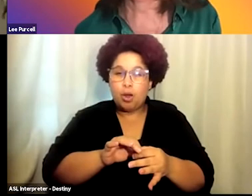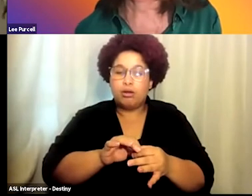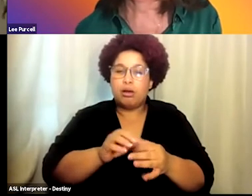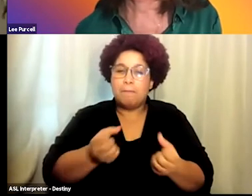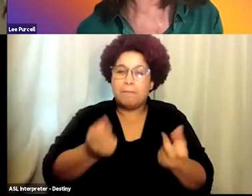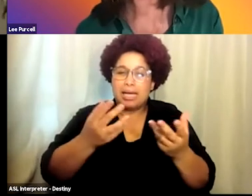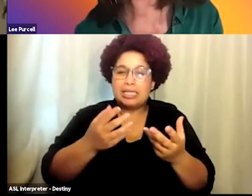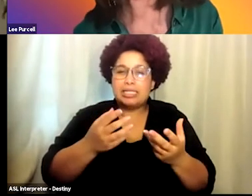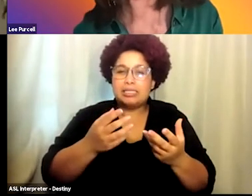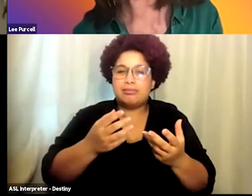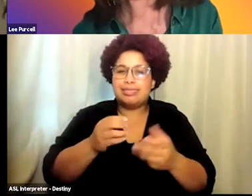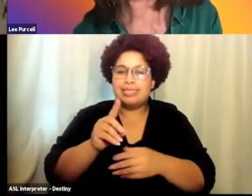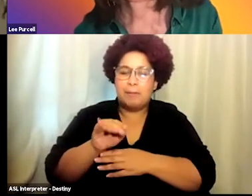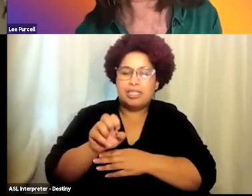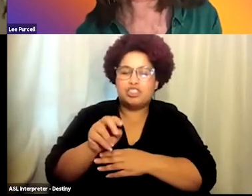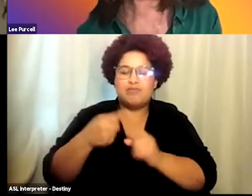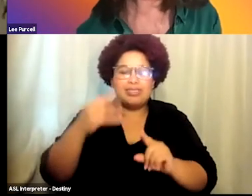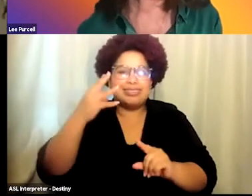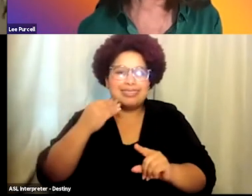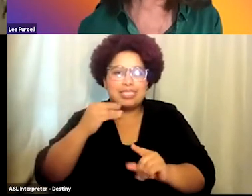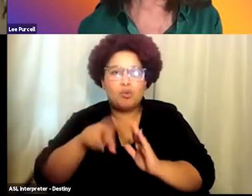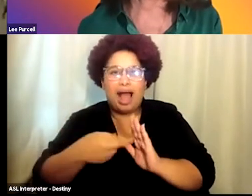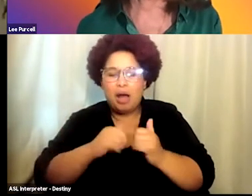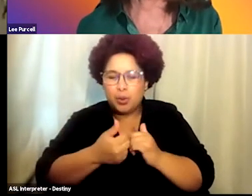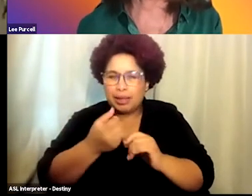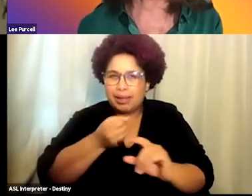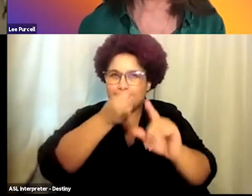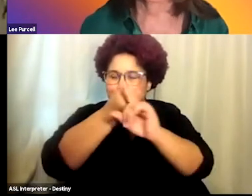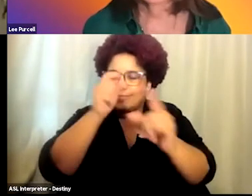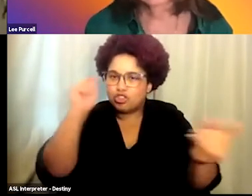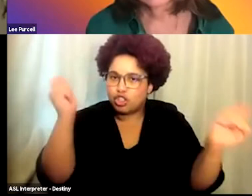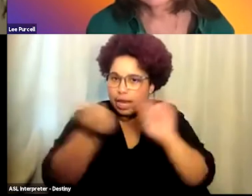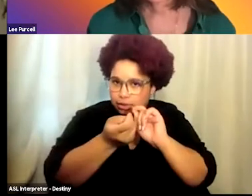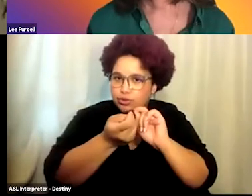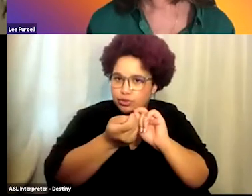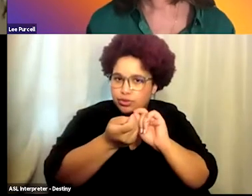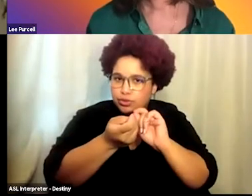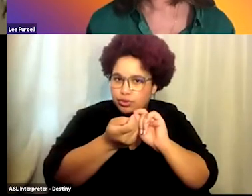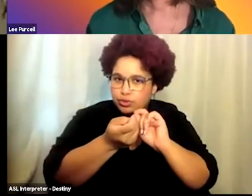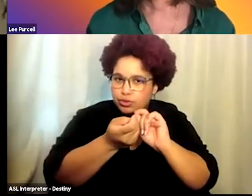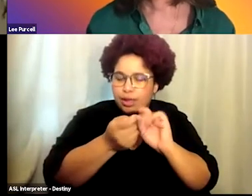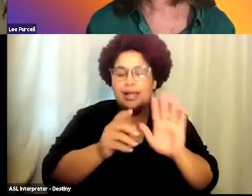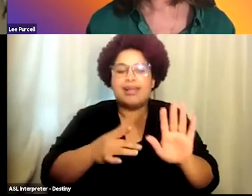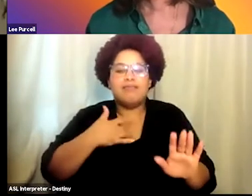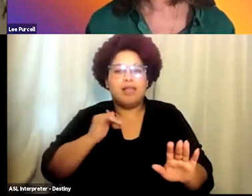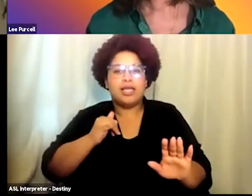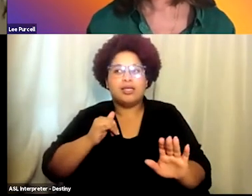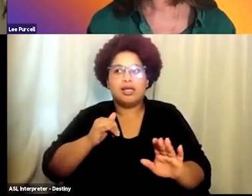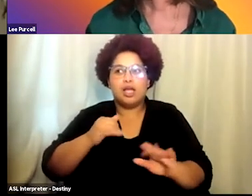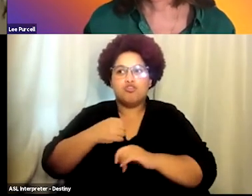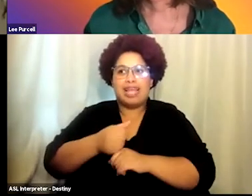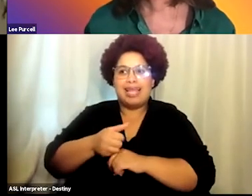performers. What might we do? And also, because we haven't, I think, to talk about forming